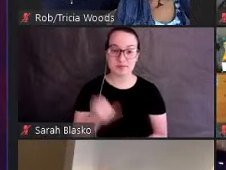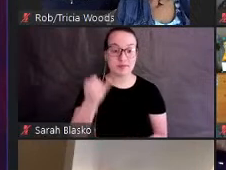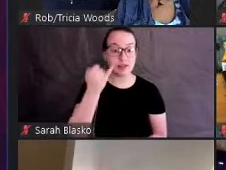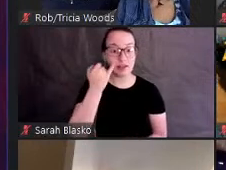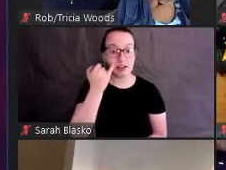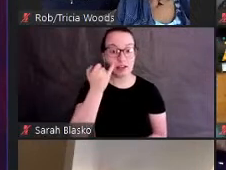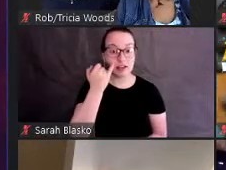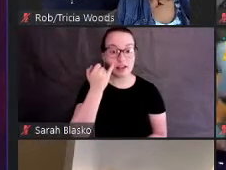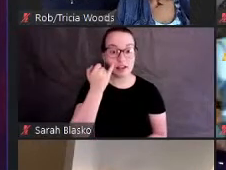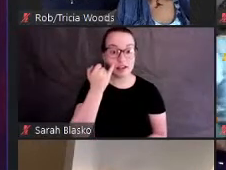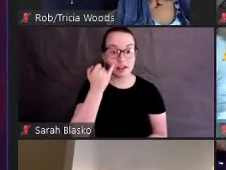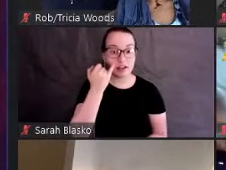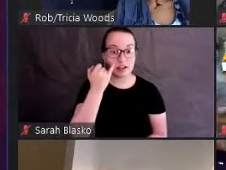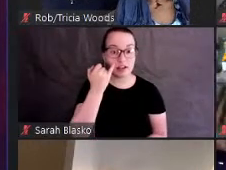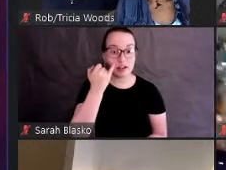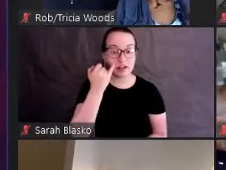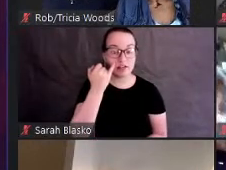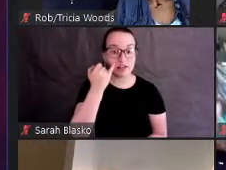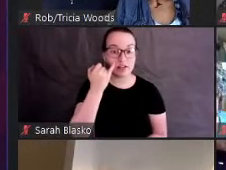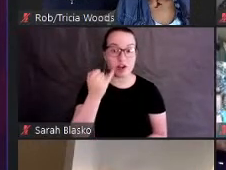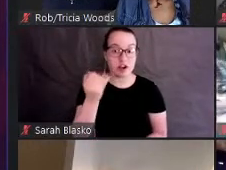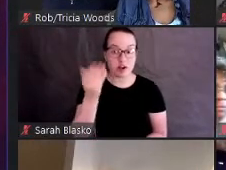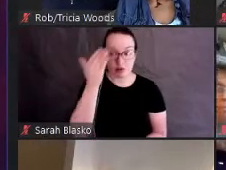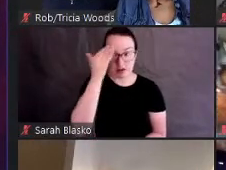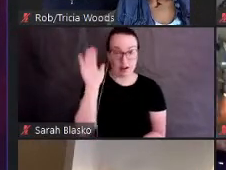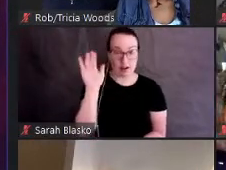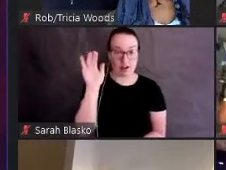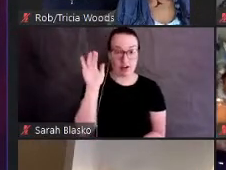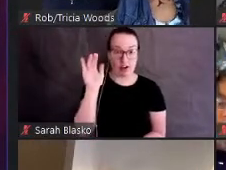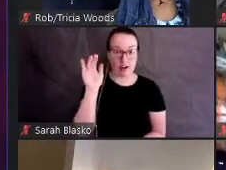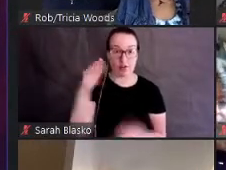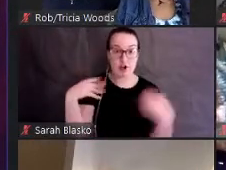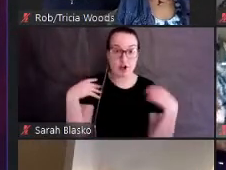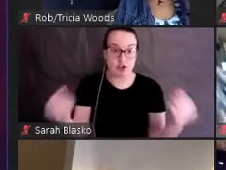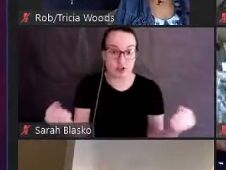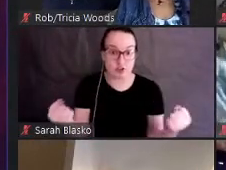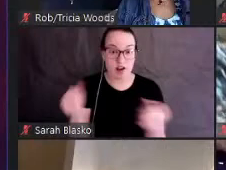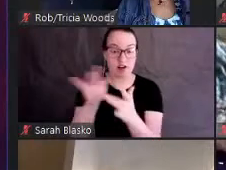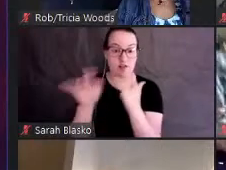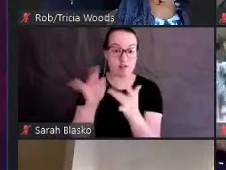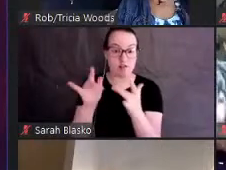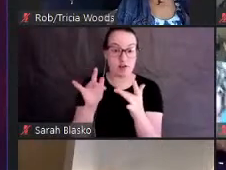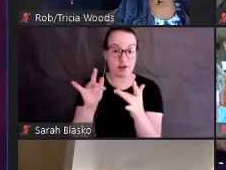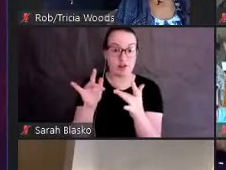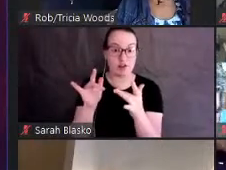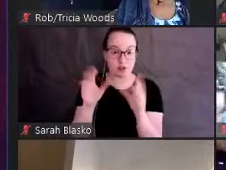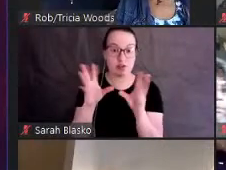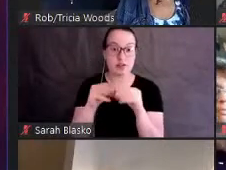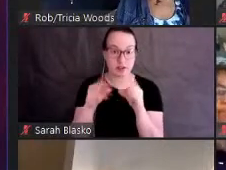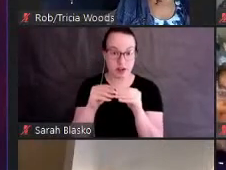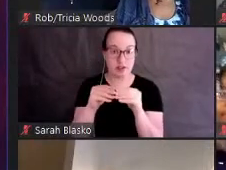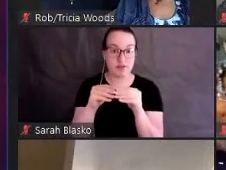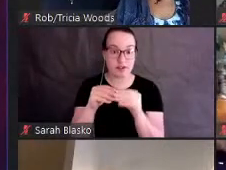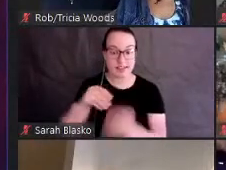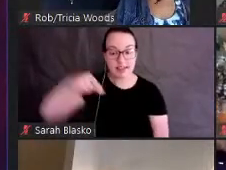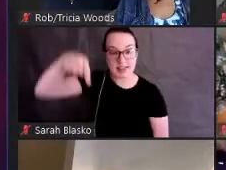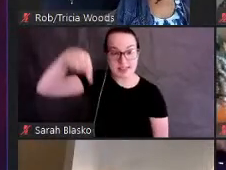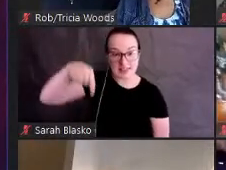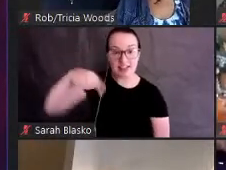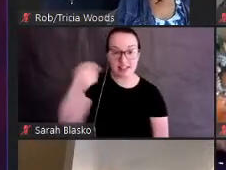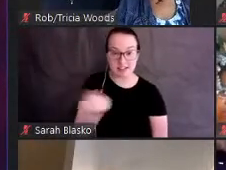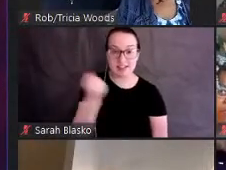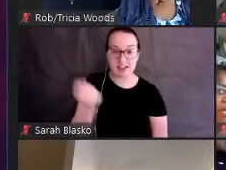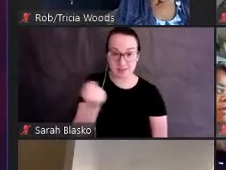You've been under a rock for the last month or so, the Stronger Virtual Conference is coming up this coming